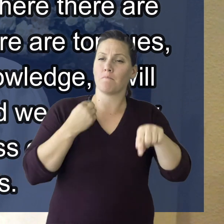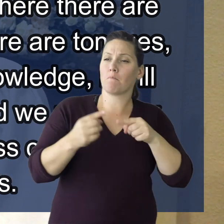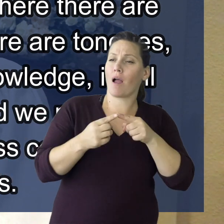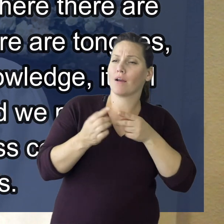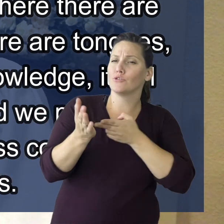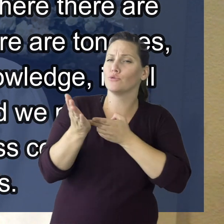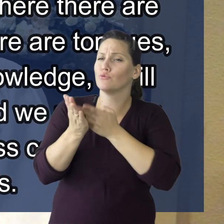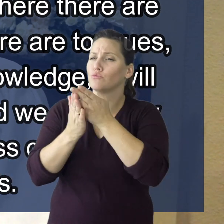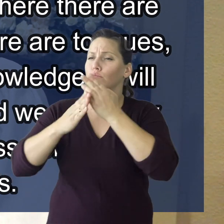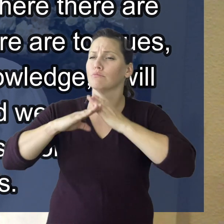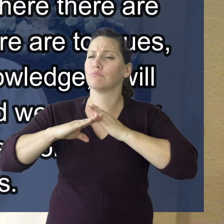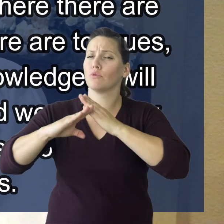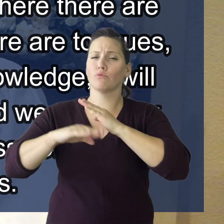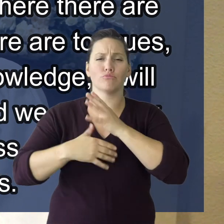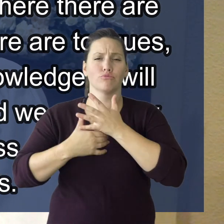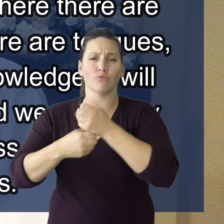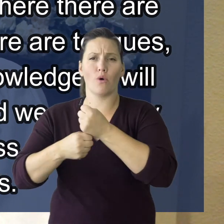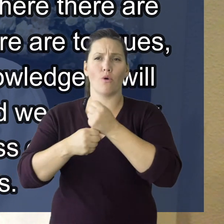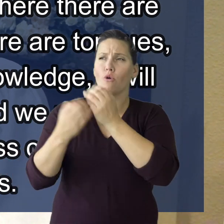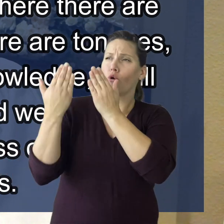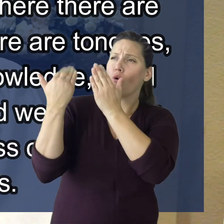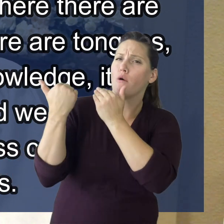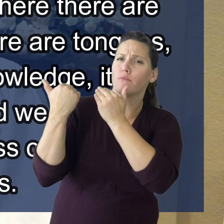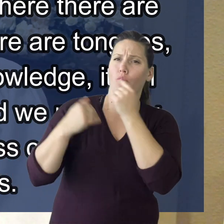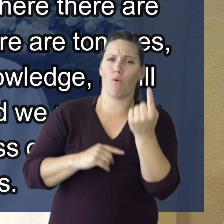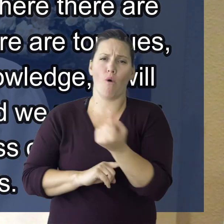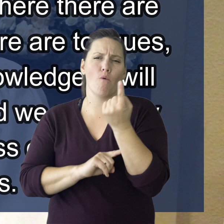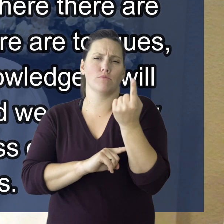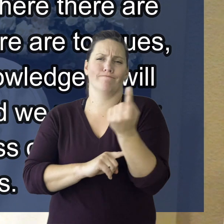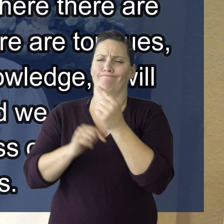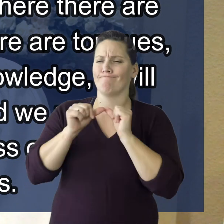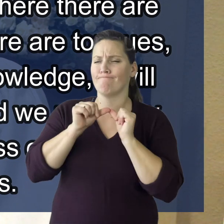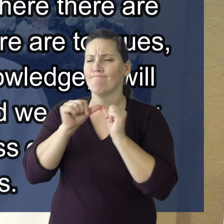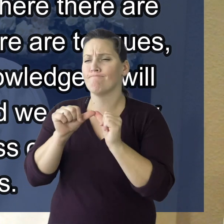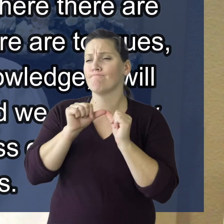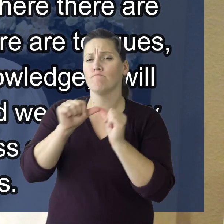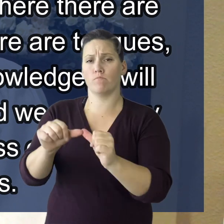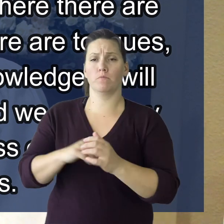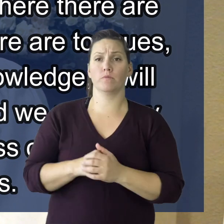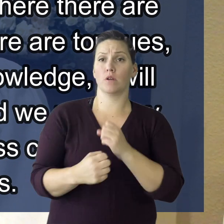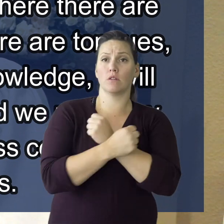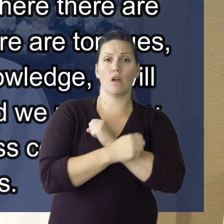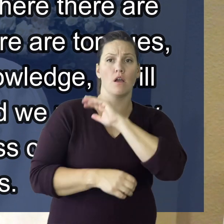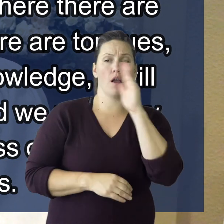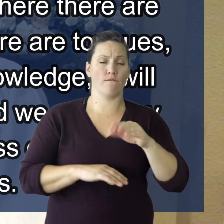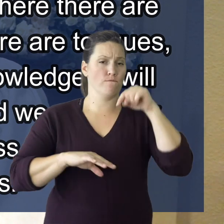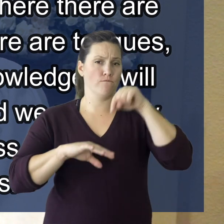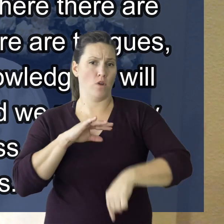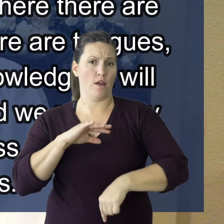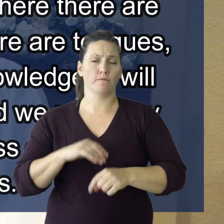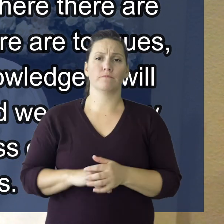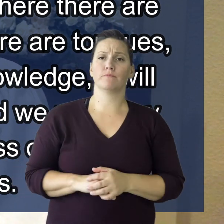always protects, always trusts, always hopes, always perseveres. Love